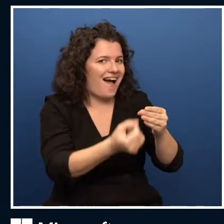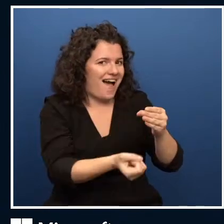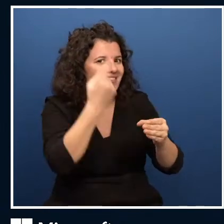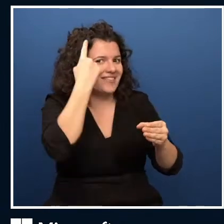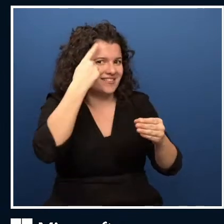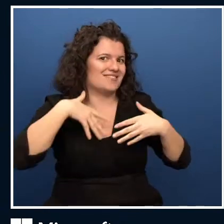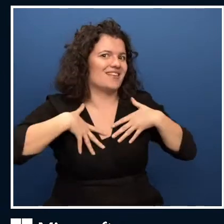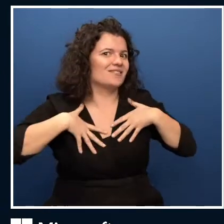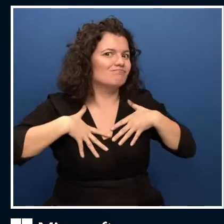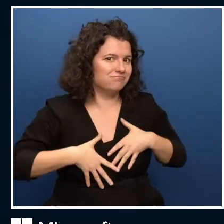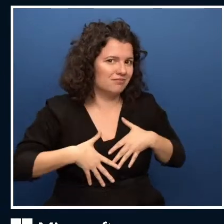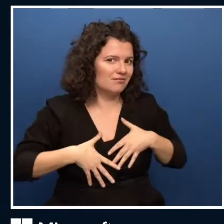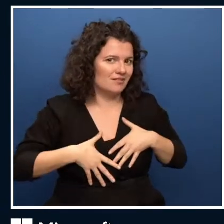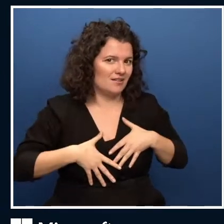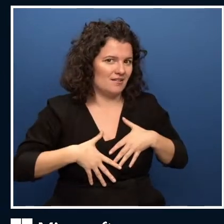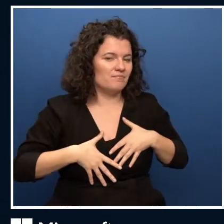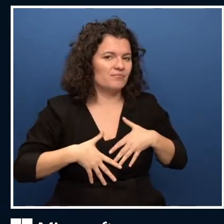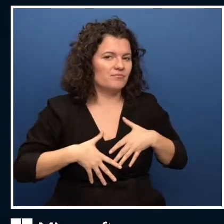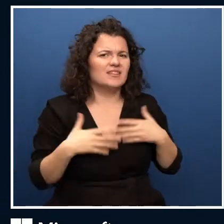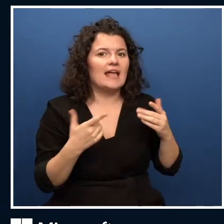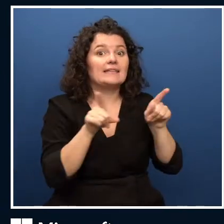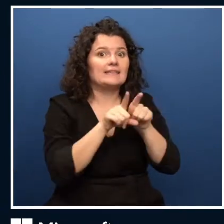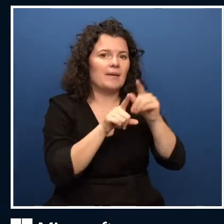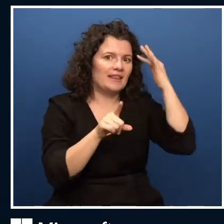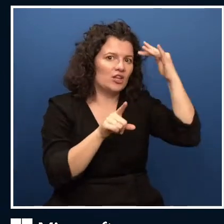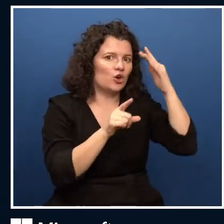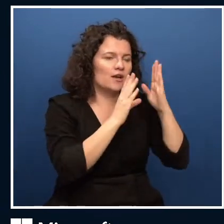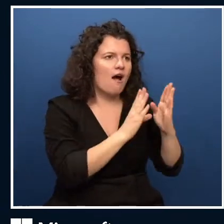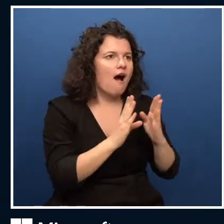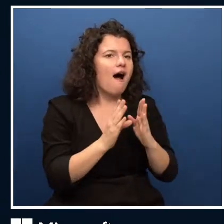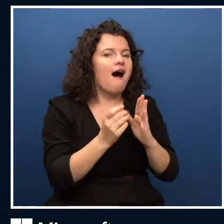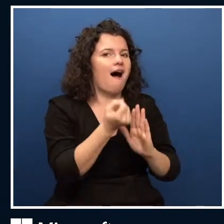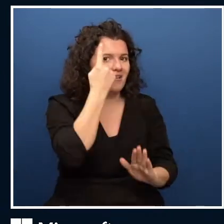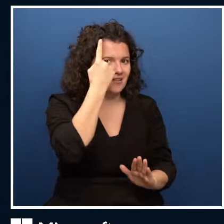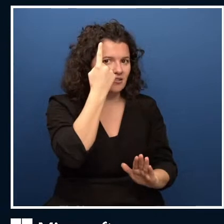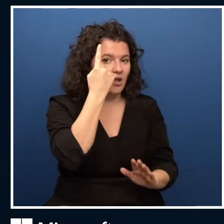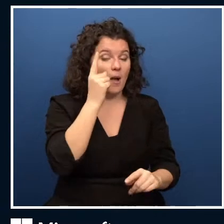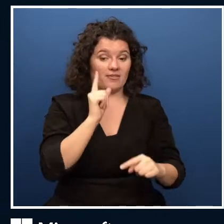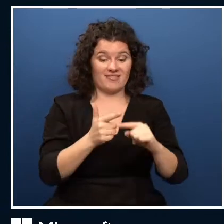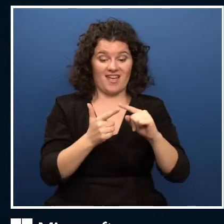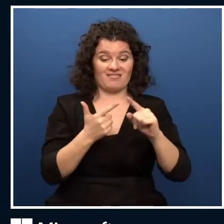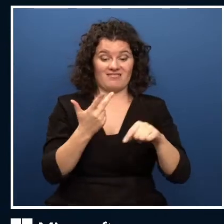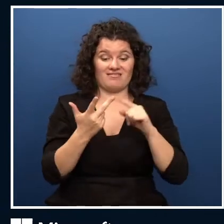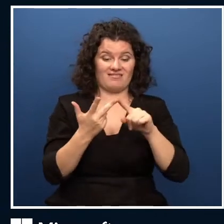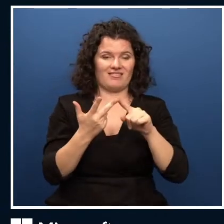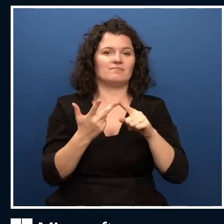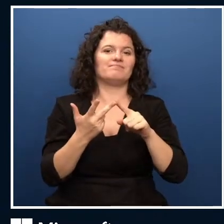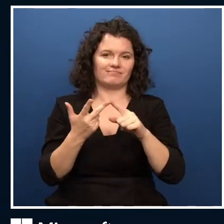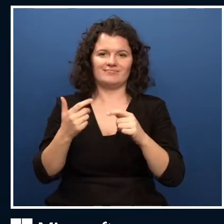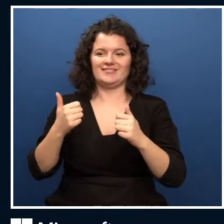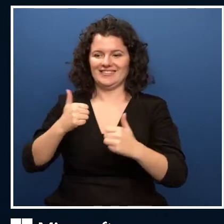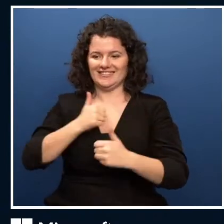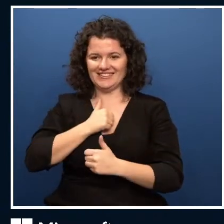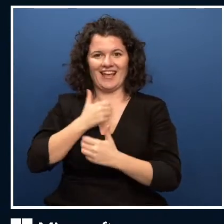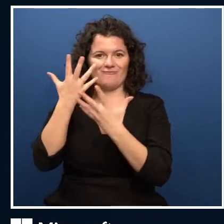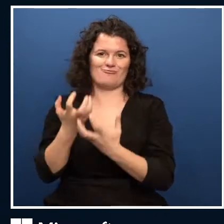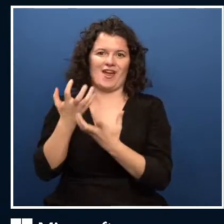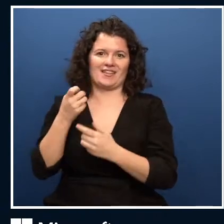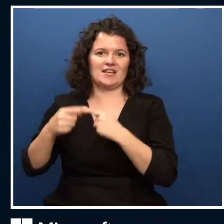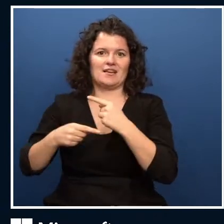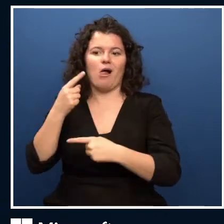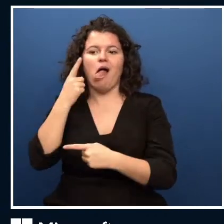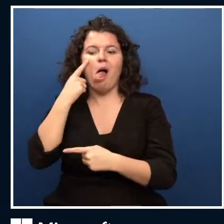behind it. And most importantly, get your hands dirty by trying things out and learning by doing. Because it's all about